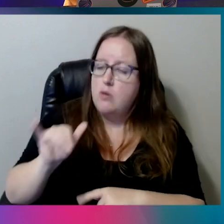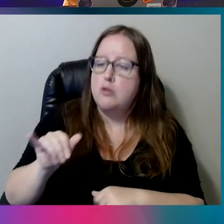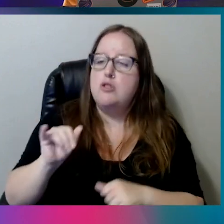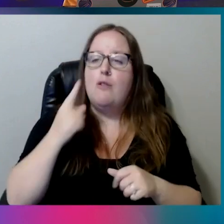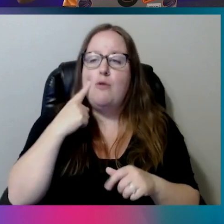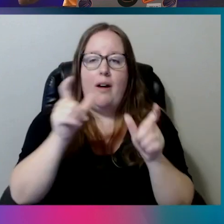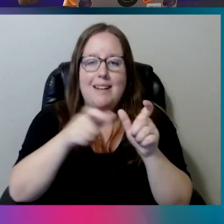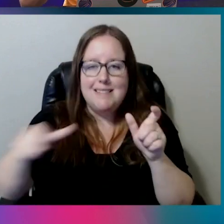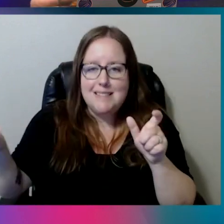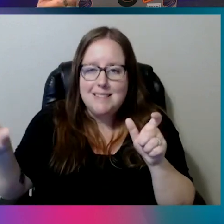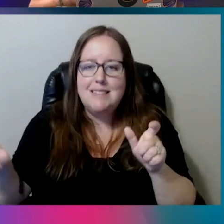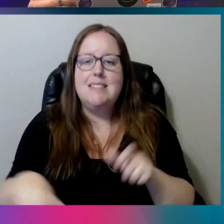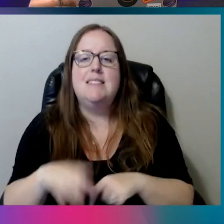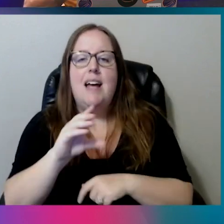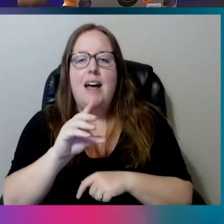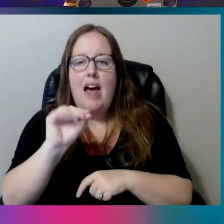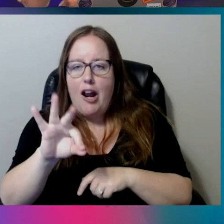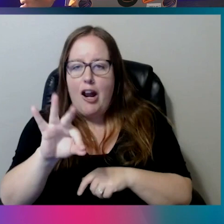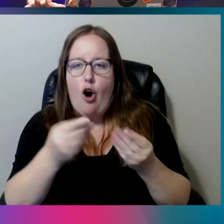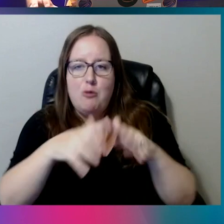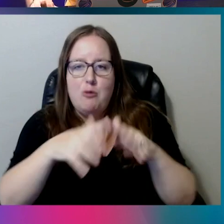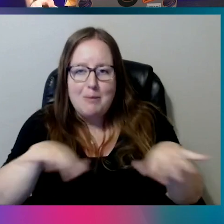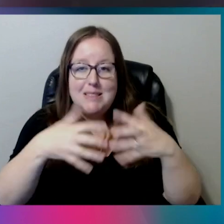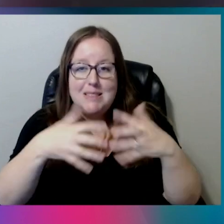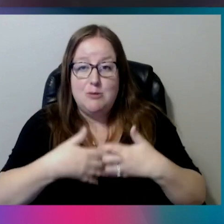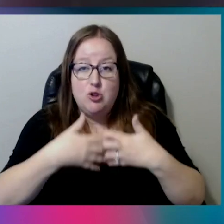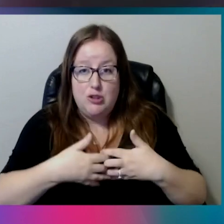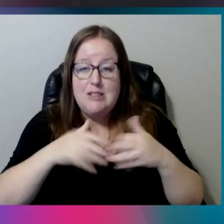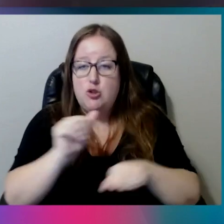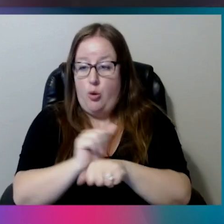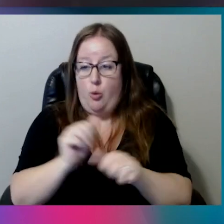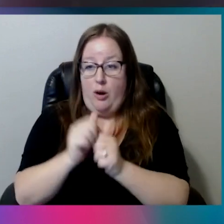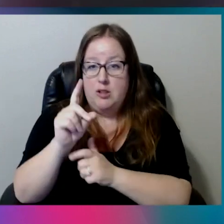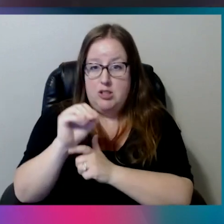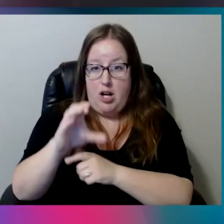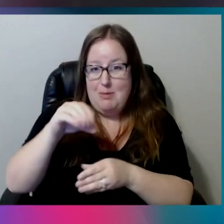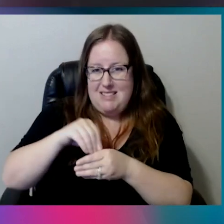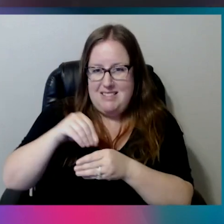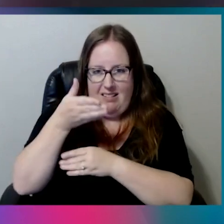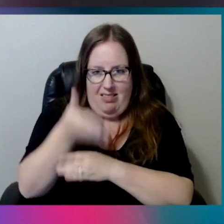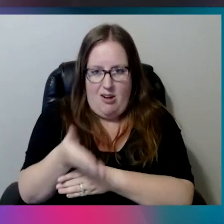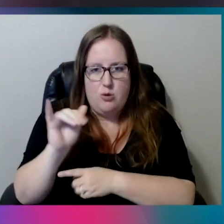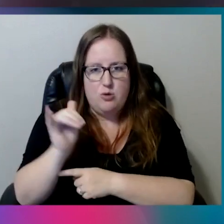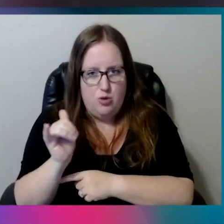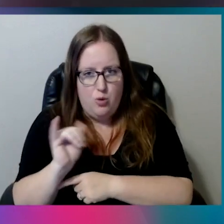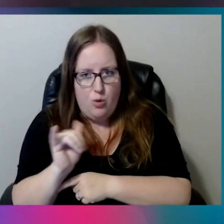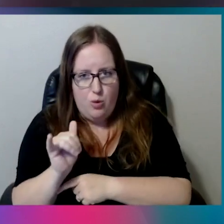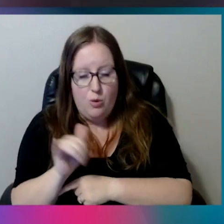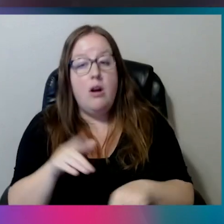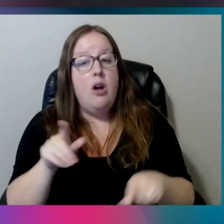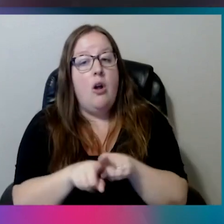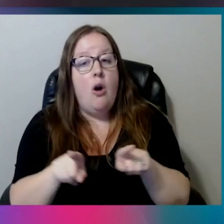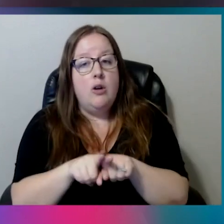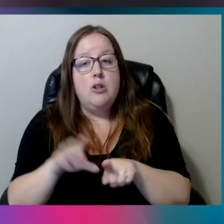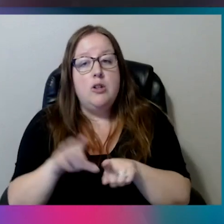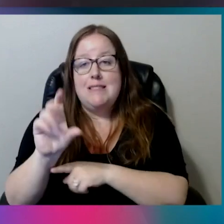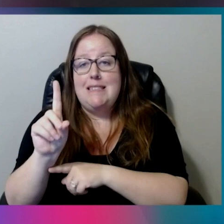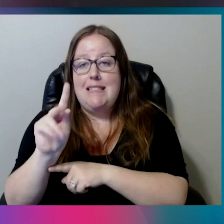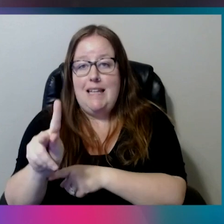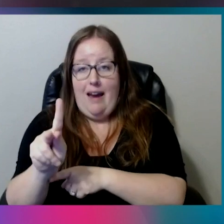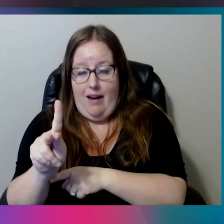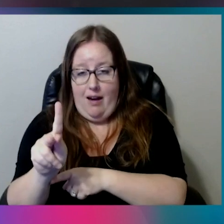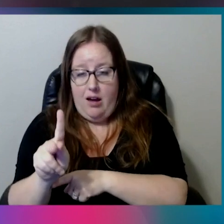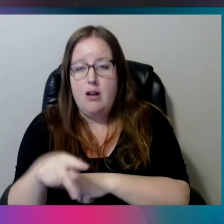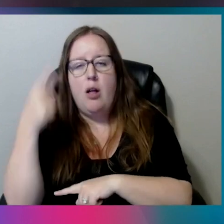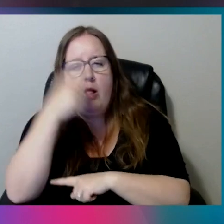Including on-premises machines. Yes. So you can author and work with those documents inside here. And there's also a Cdk toolkit. It looks like I don't have